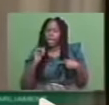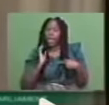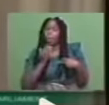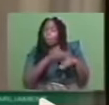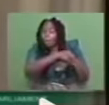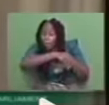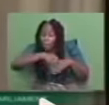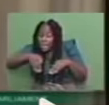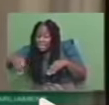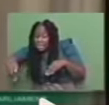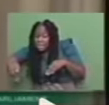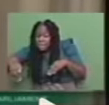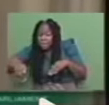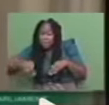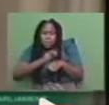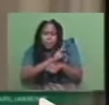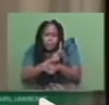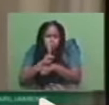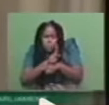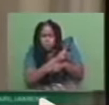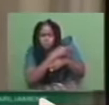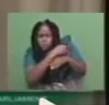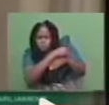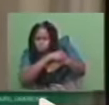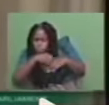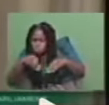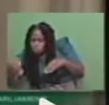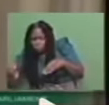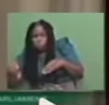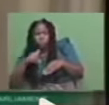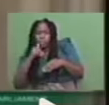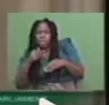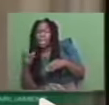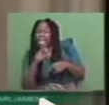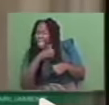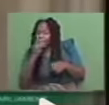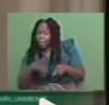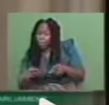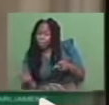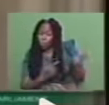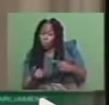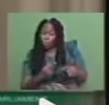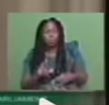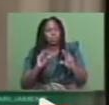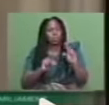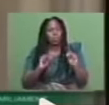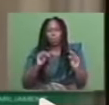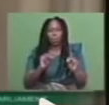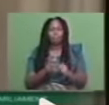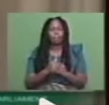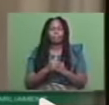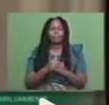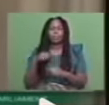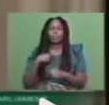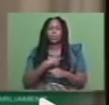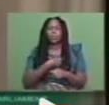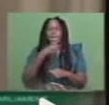And we say the UNC is still here and remains the only hope for Trinidad and Tobago.